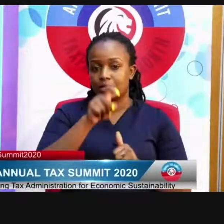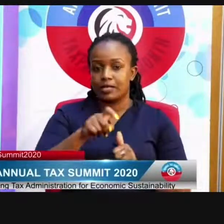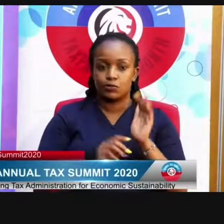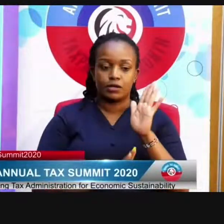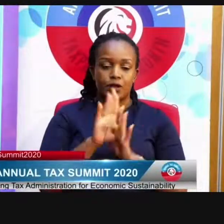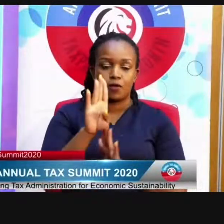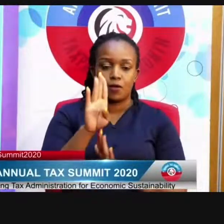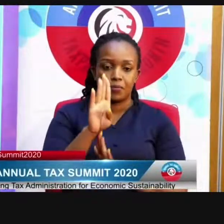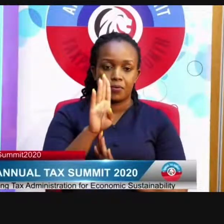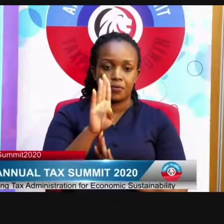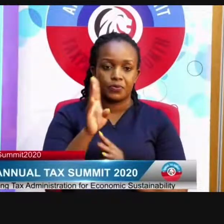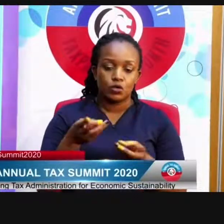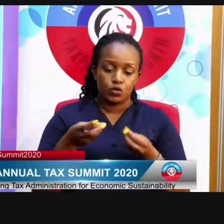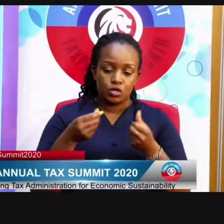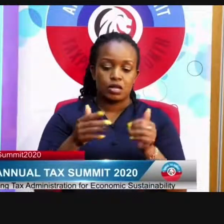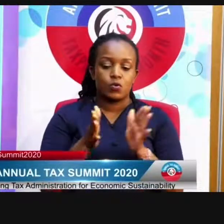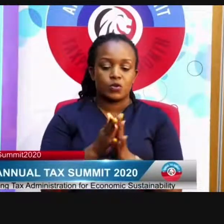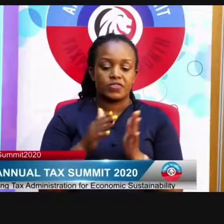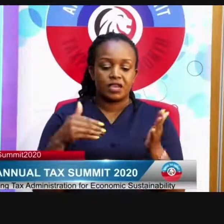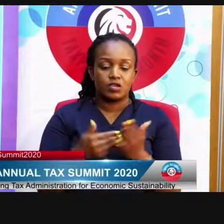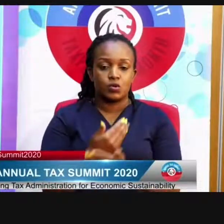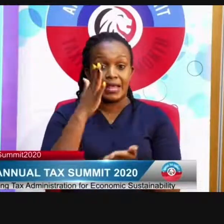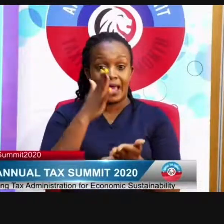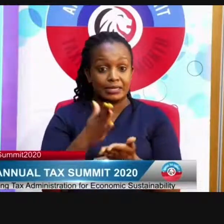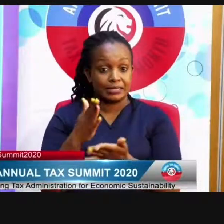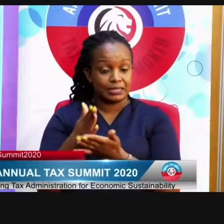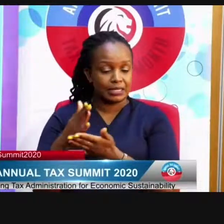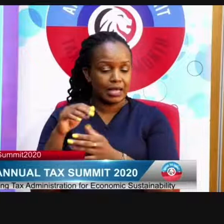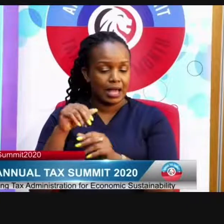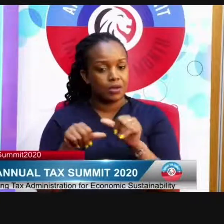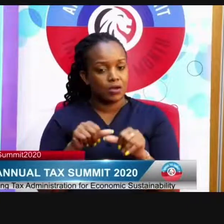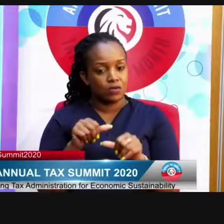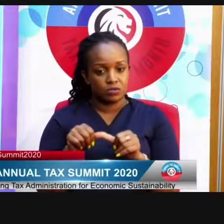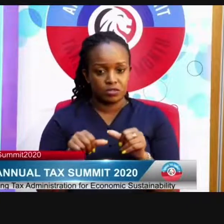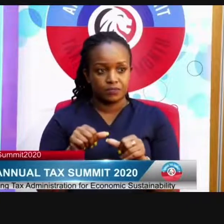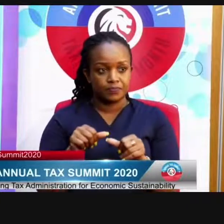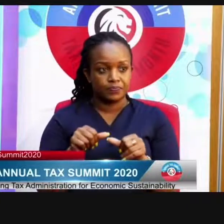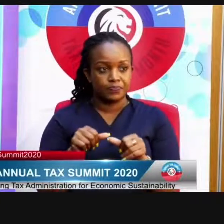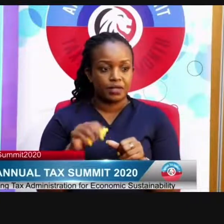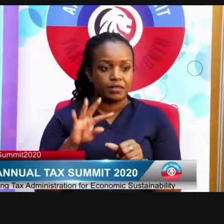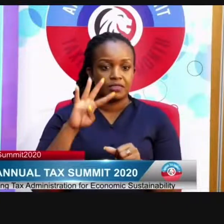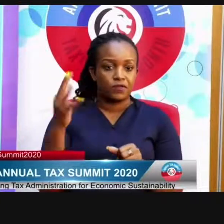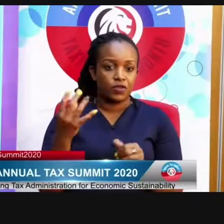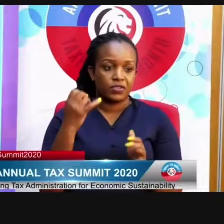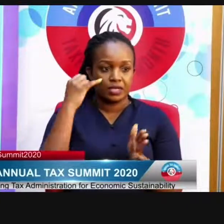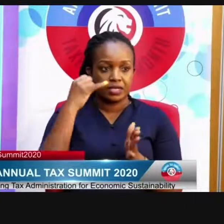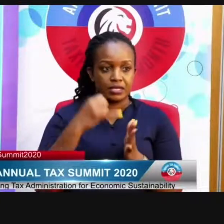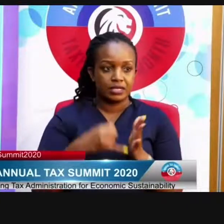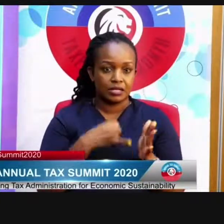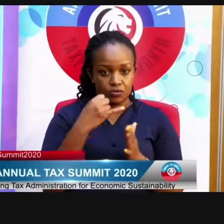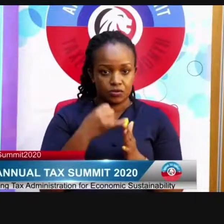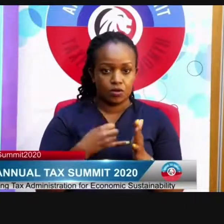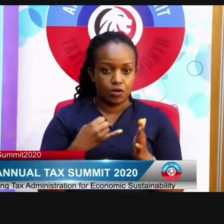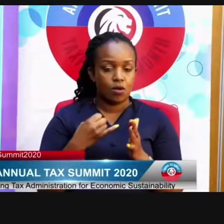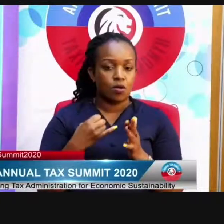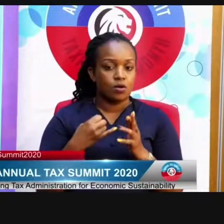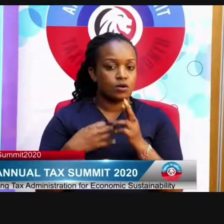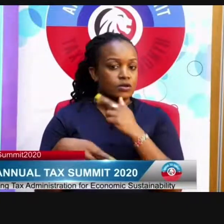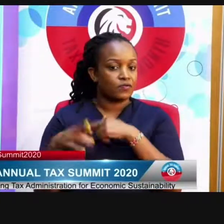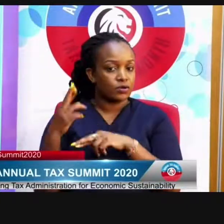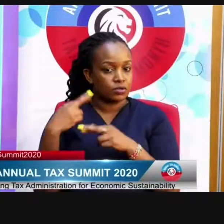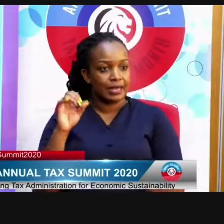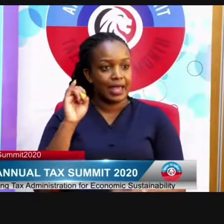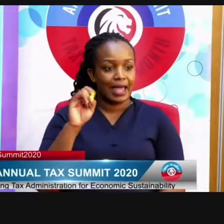new reality around the fourth industrial revolution. IT security experts,